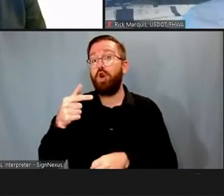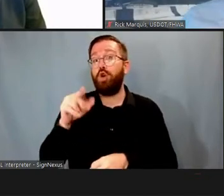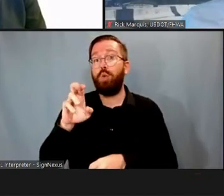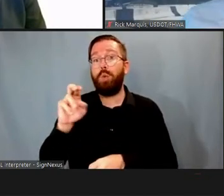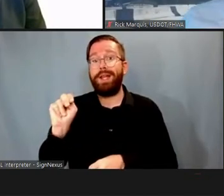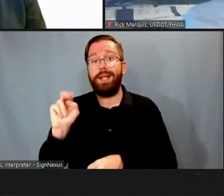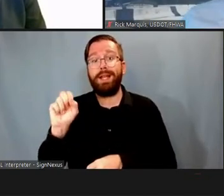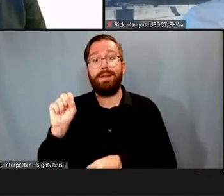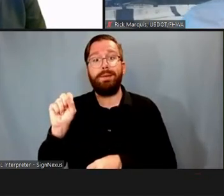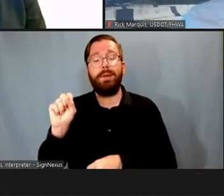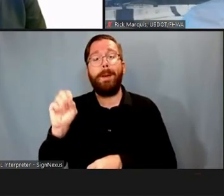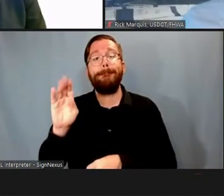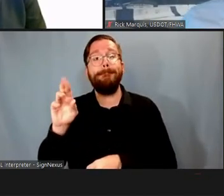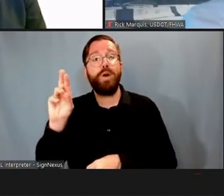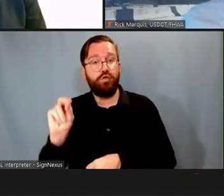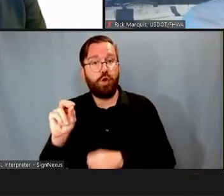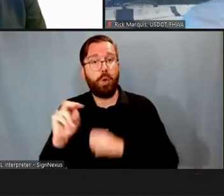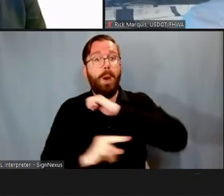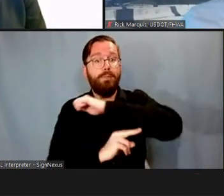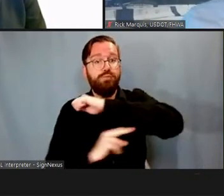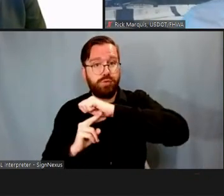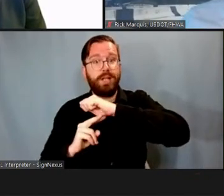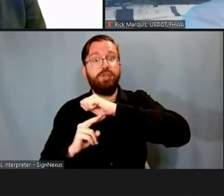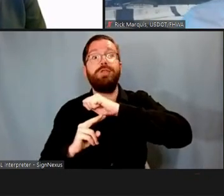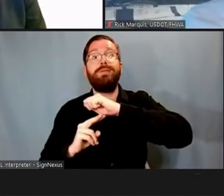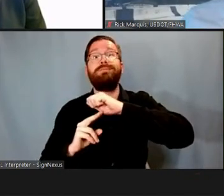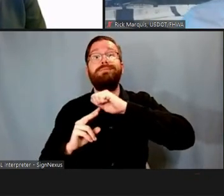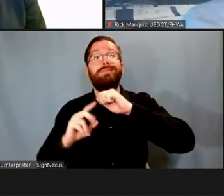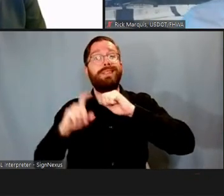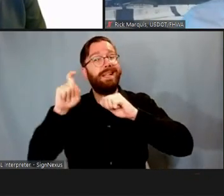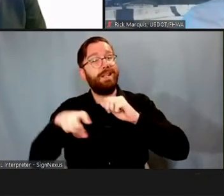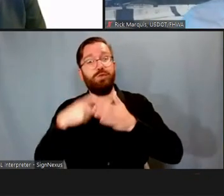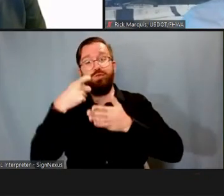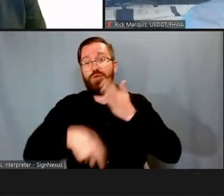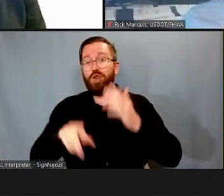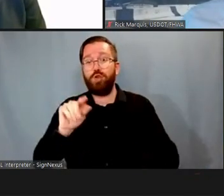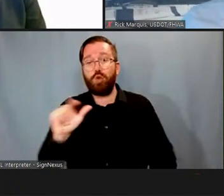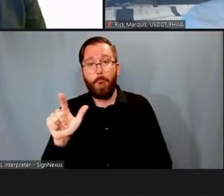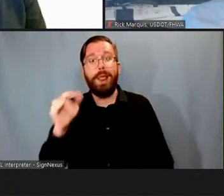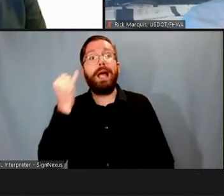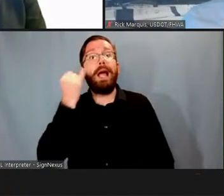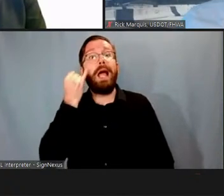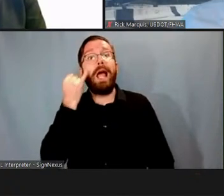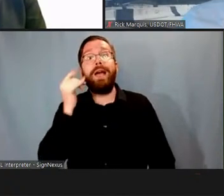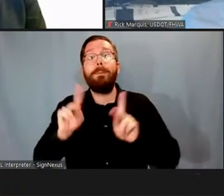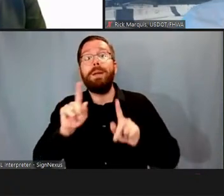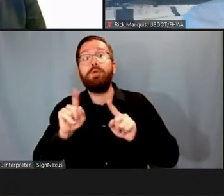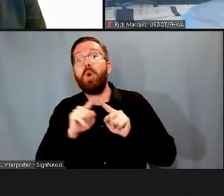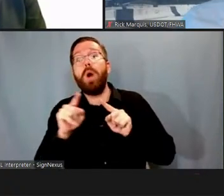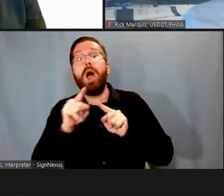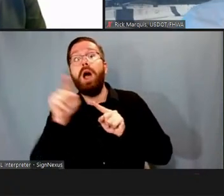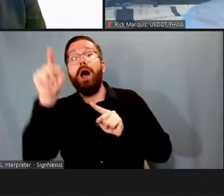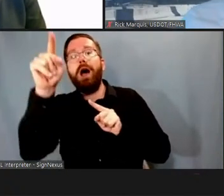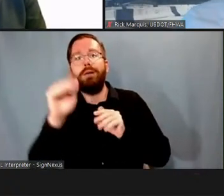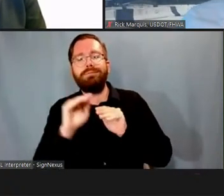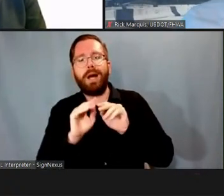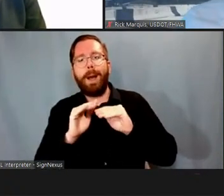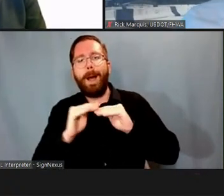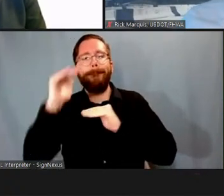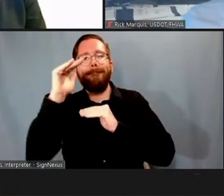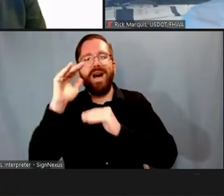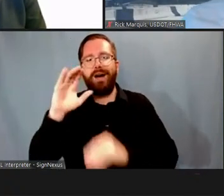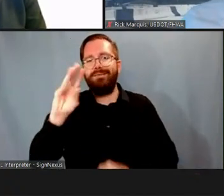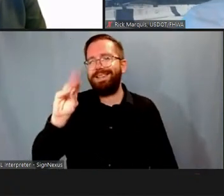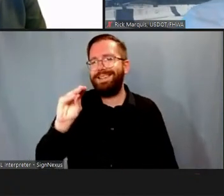for the manhattan bound upper level if this becomes the preferred route for those destined north of 60th street and the untold portions of the fdr